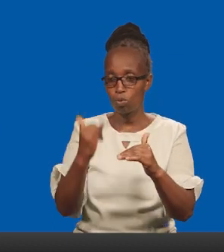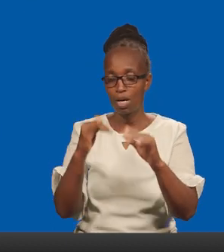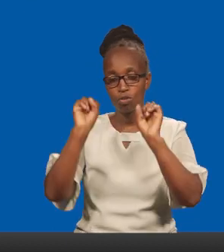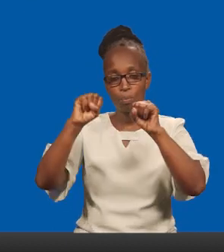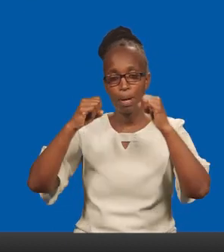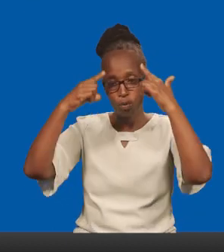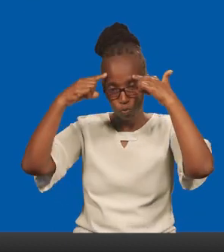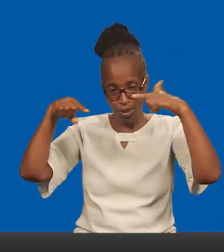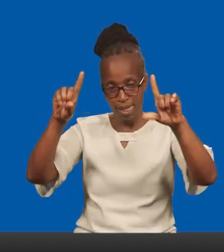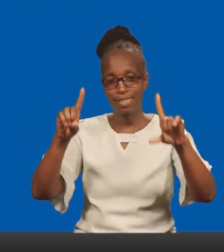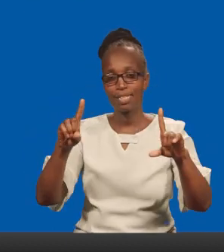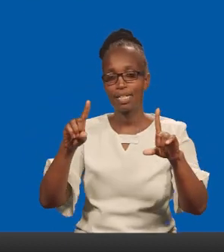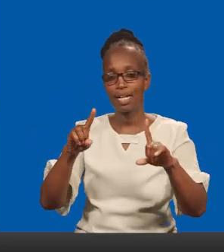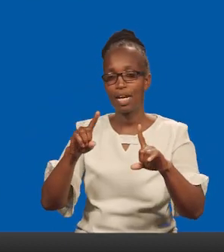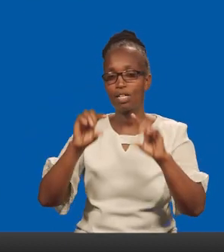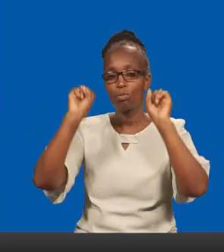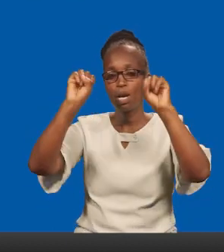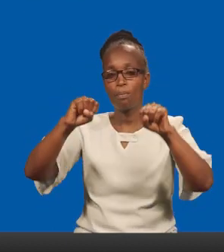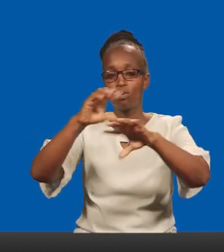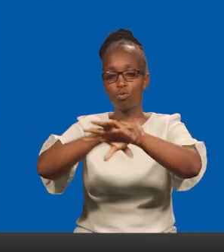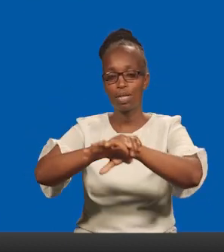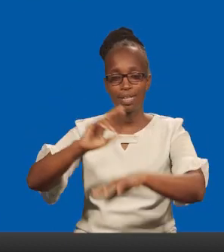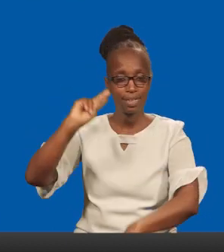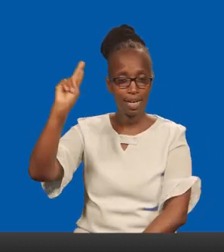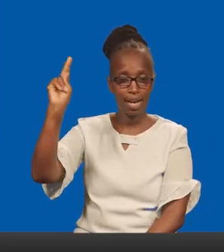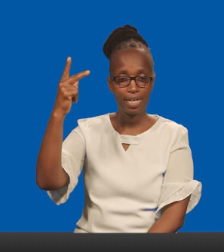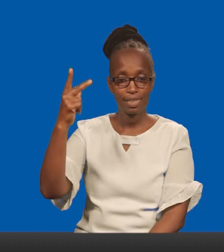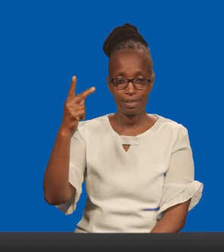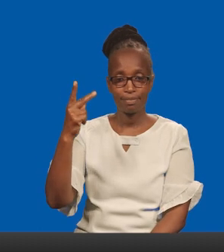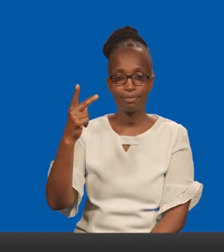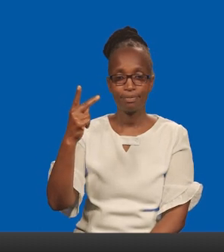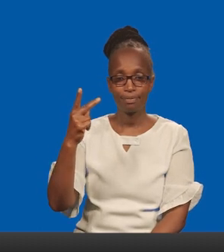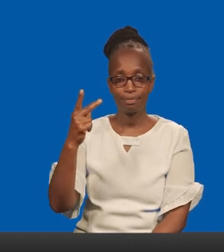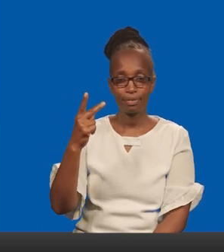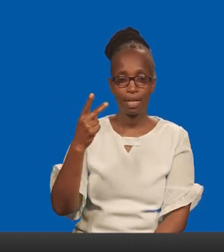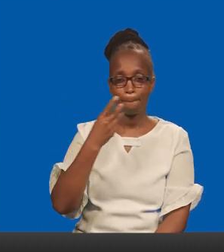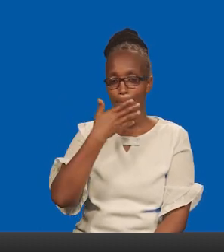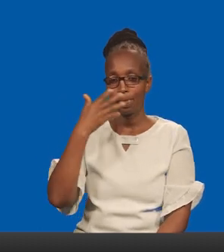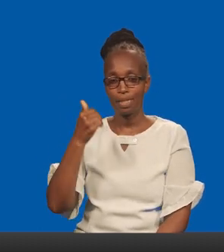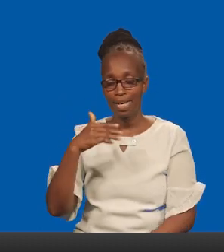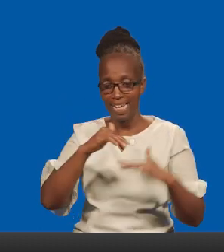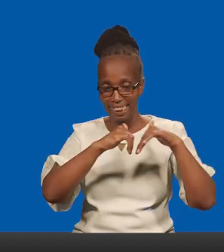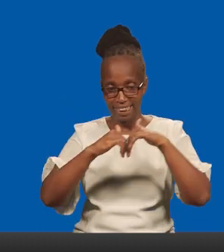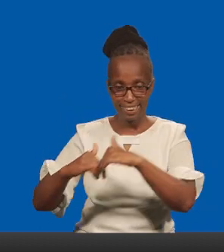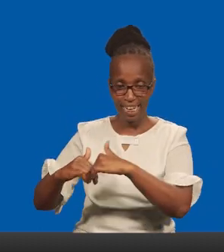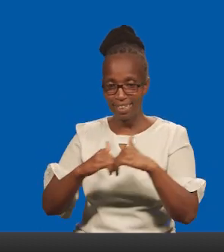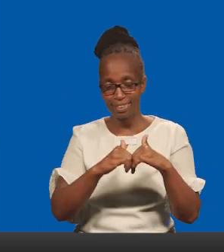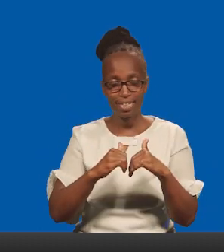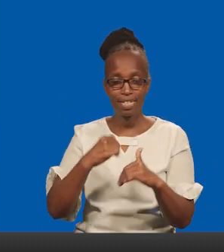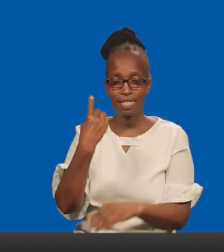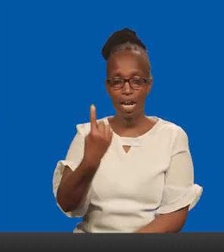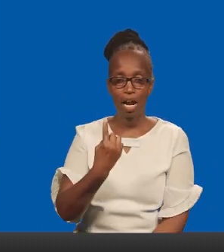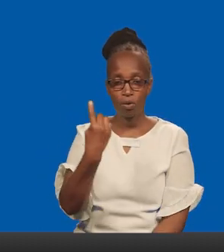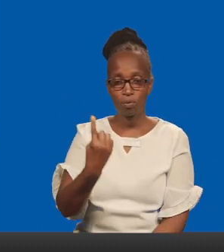leaders at all levels so that we can succeed and be able to get Kenya into better